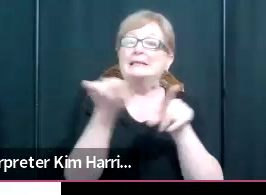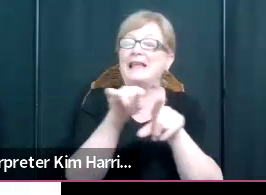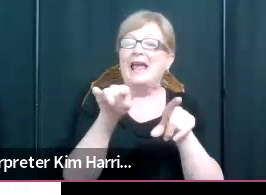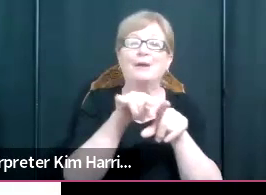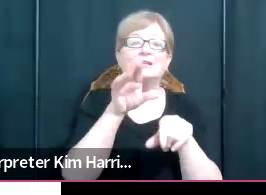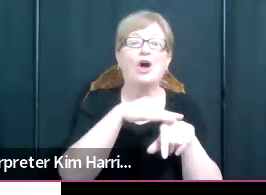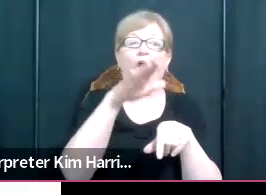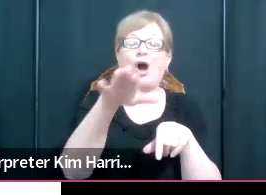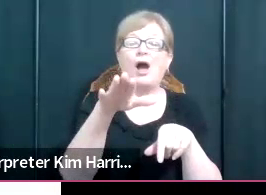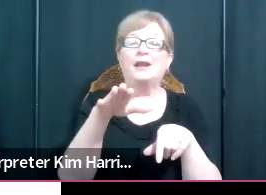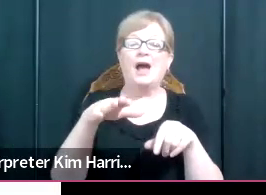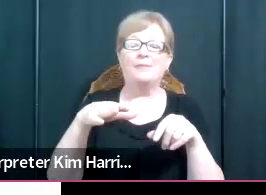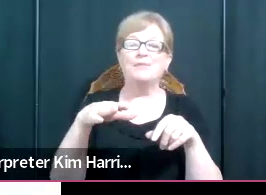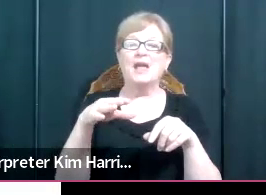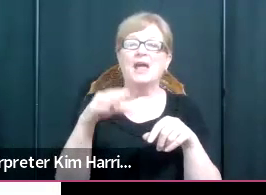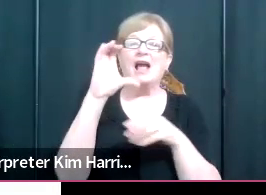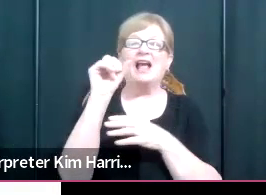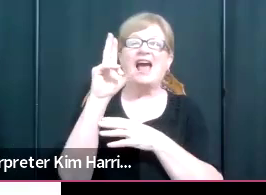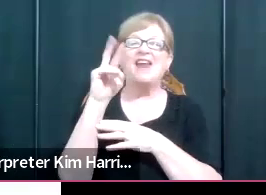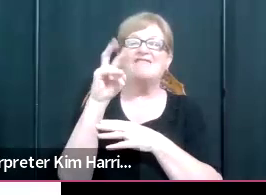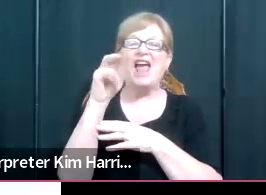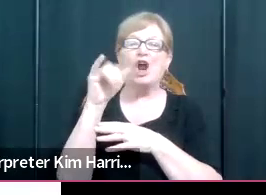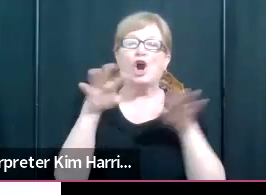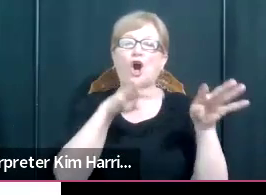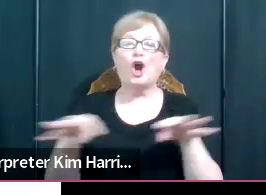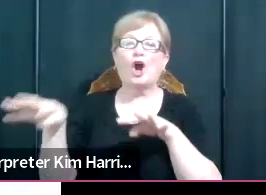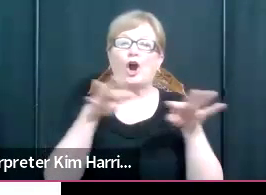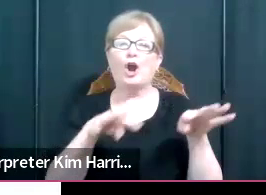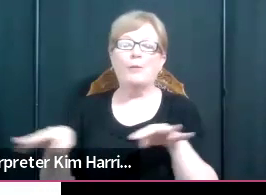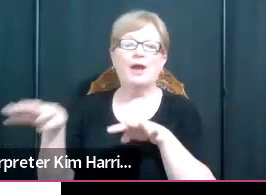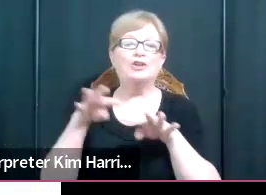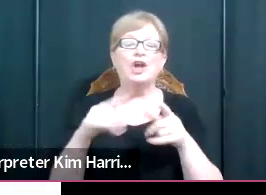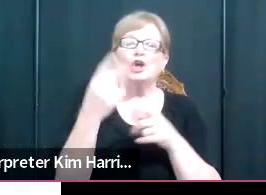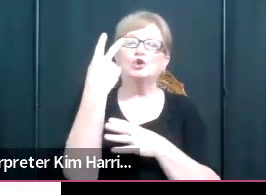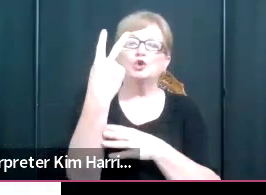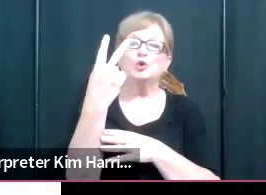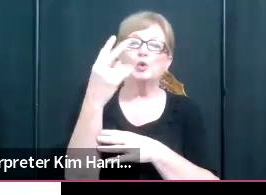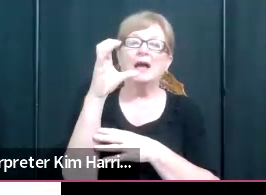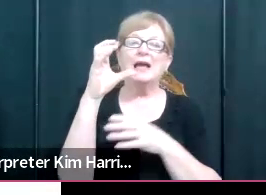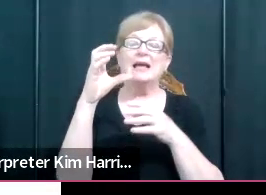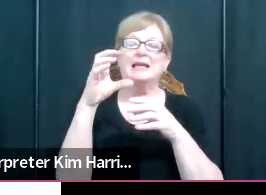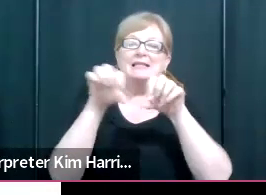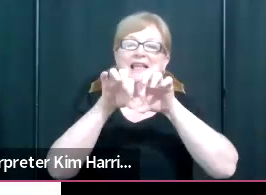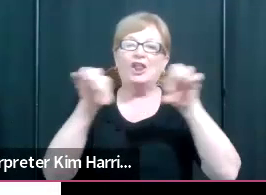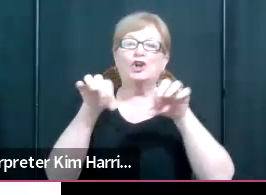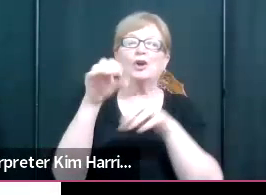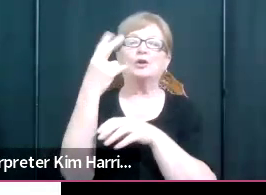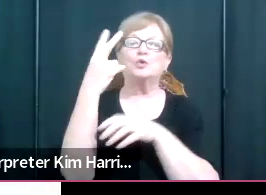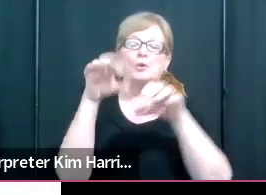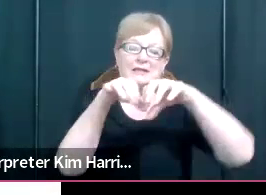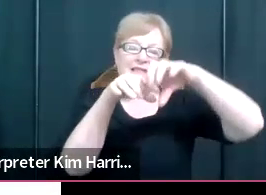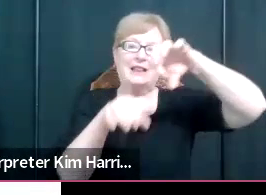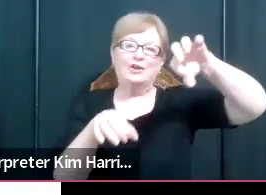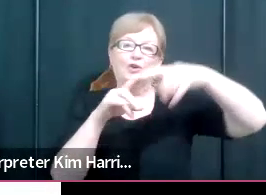at the airport security. So it's 2 cylinders connected together by little metal plates at either end, and you can roll